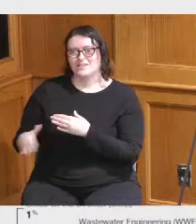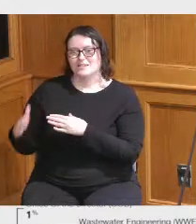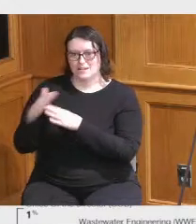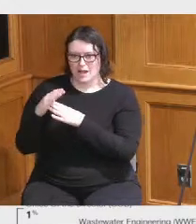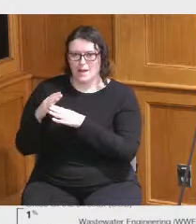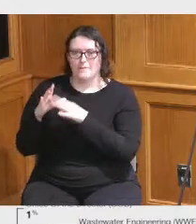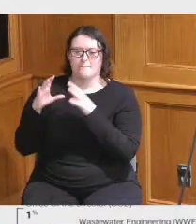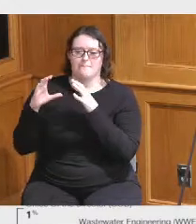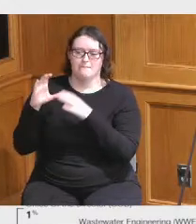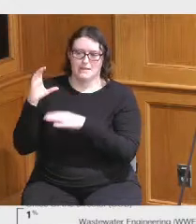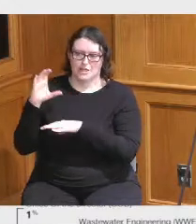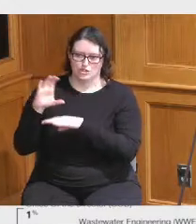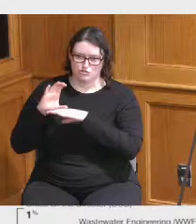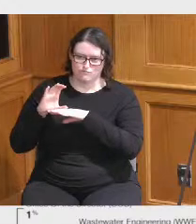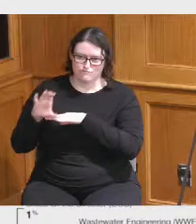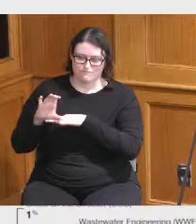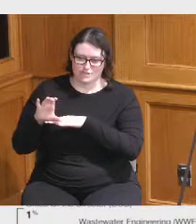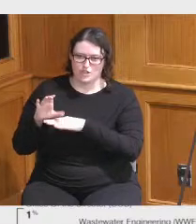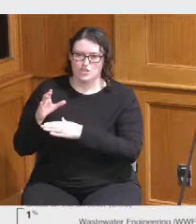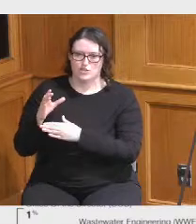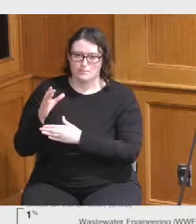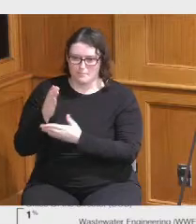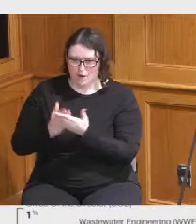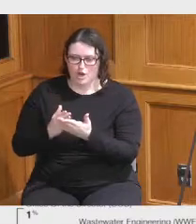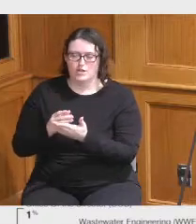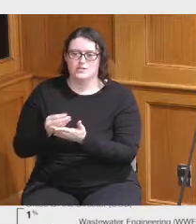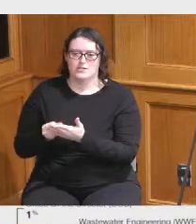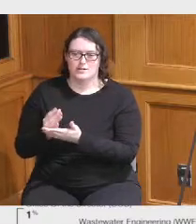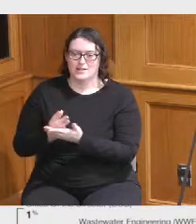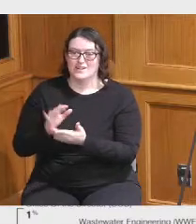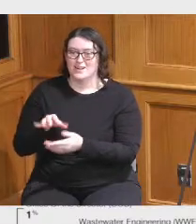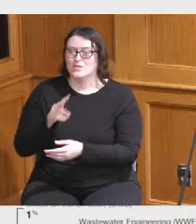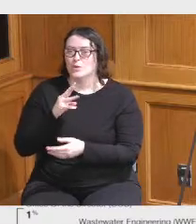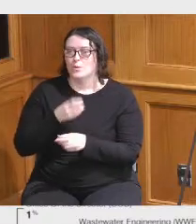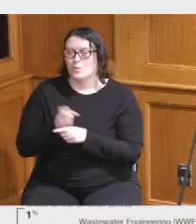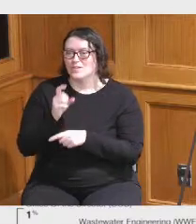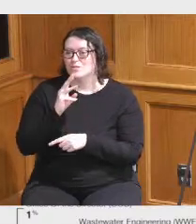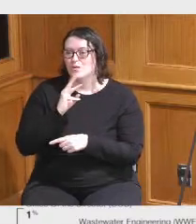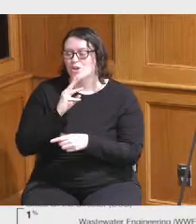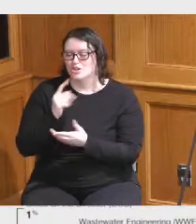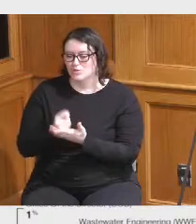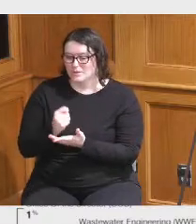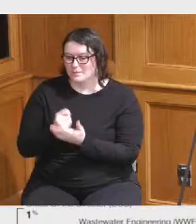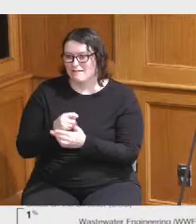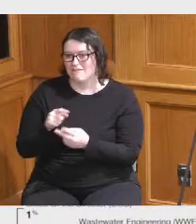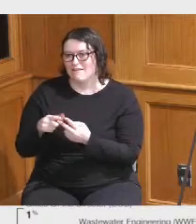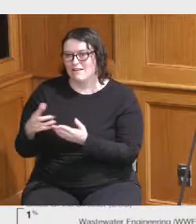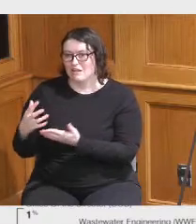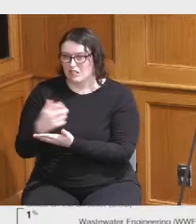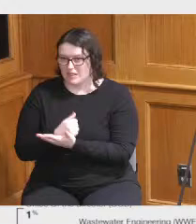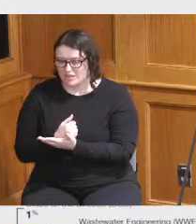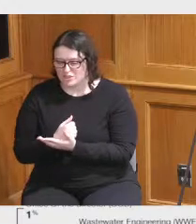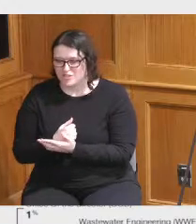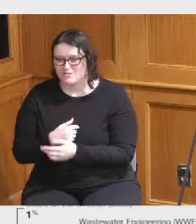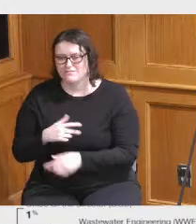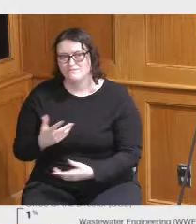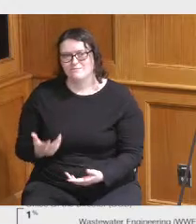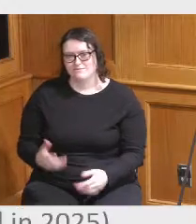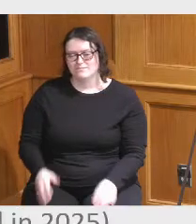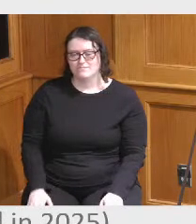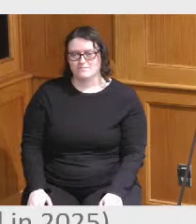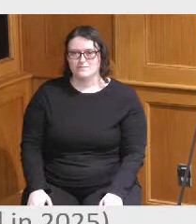our core operating division. So that's your wastewater treatment, wastewater collection, and then, really throughout the remaining